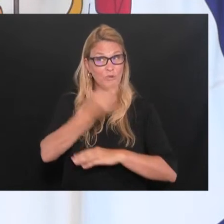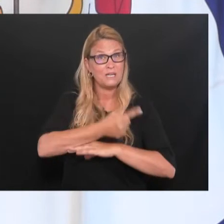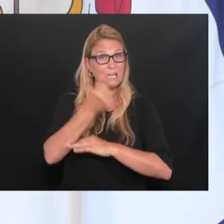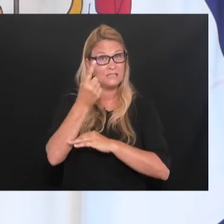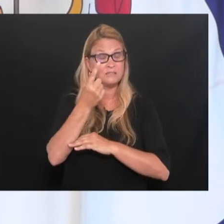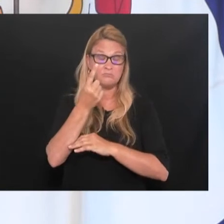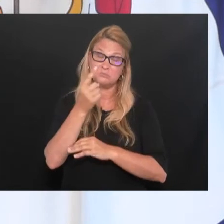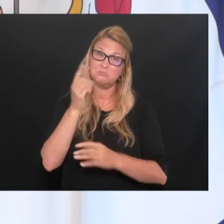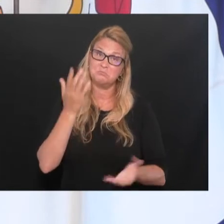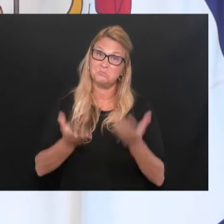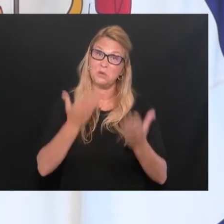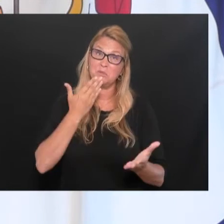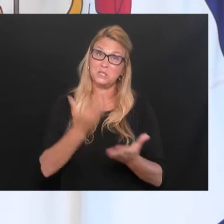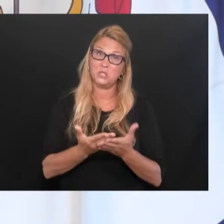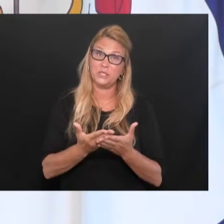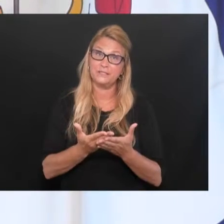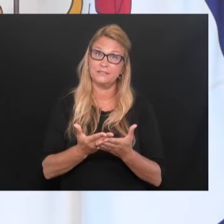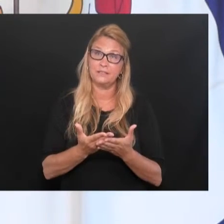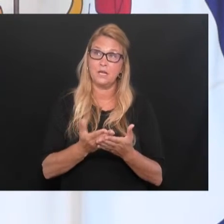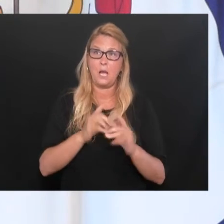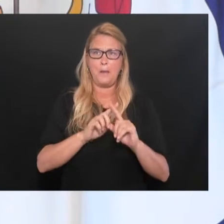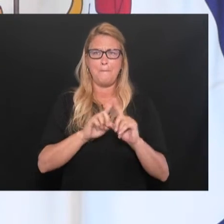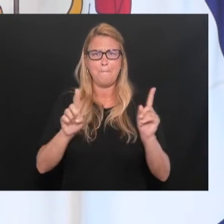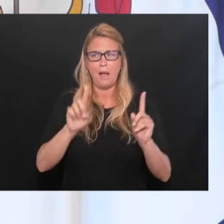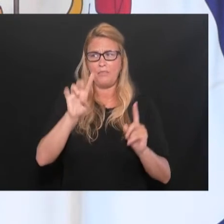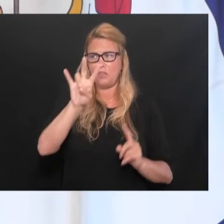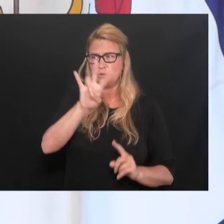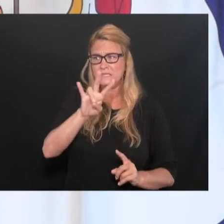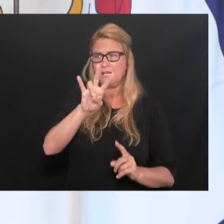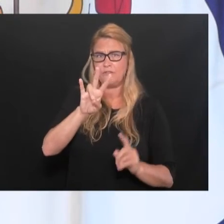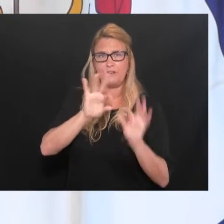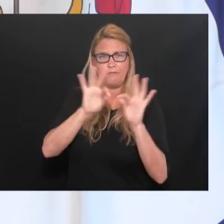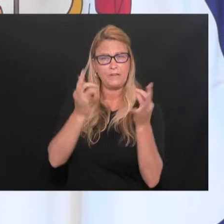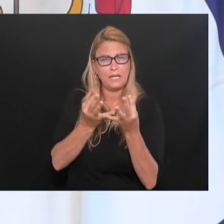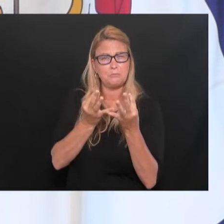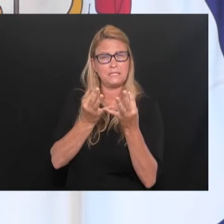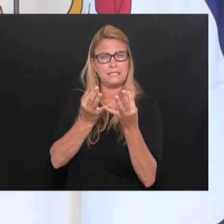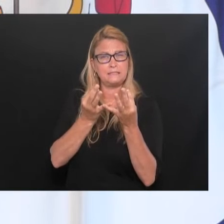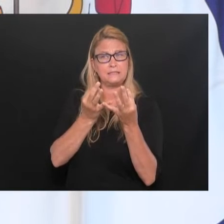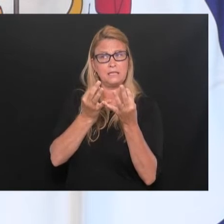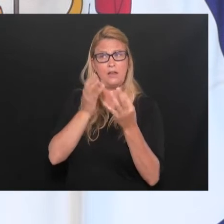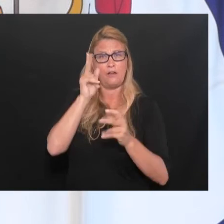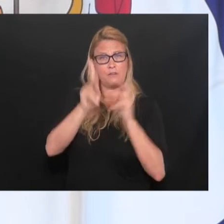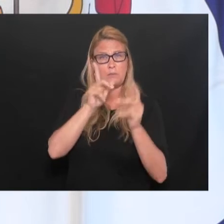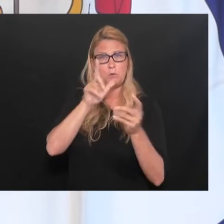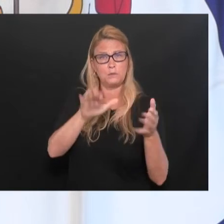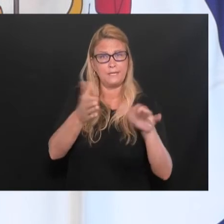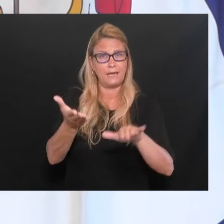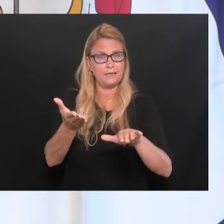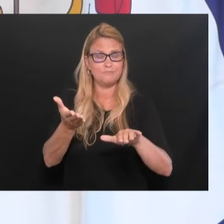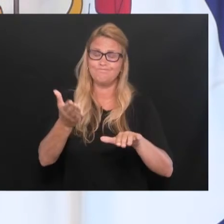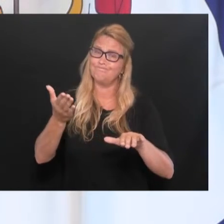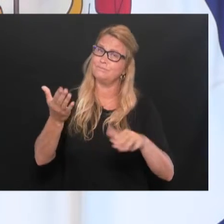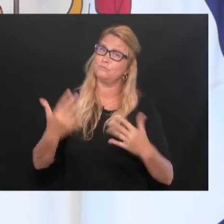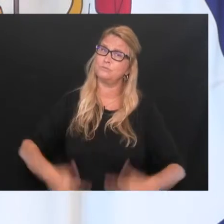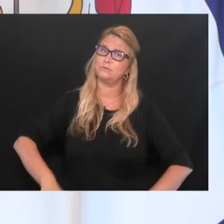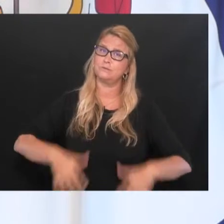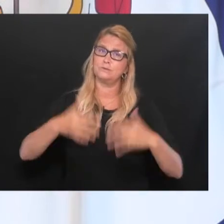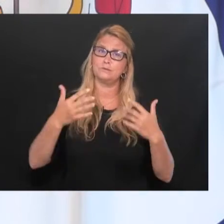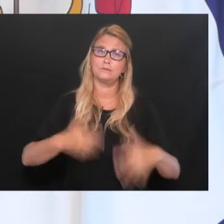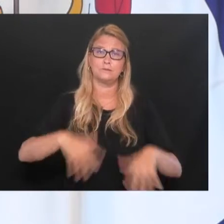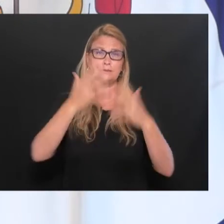good. But for those 7 and those families and all their loved ones, it's tragic beyond